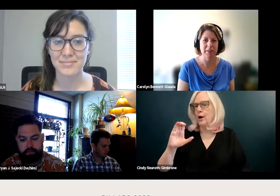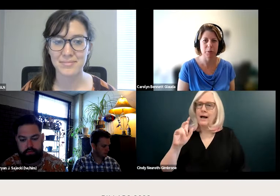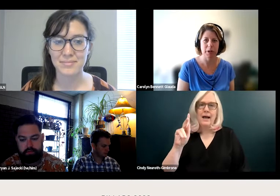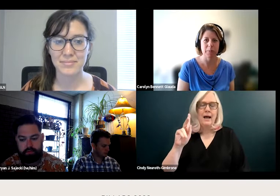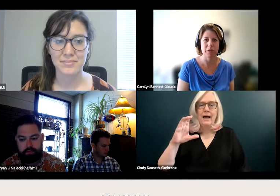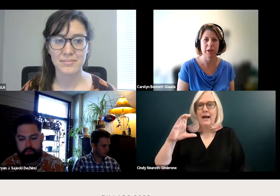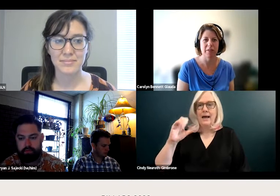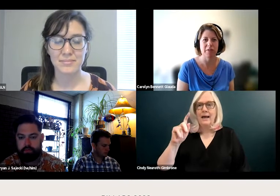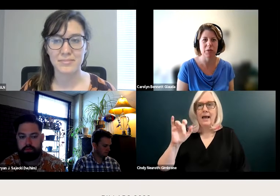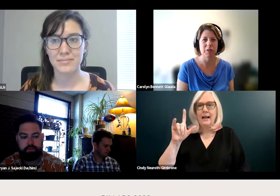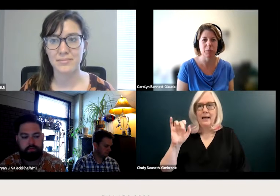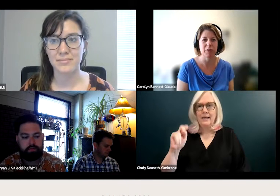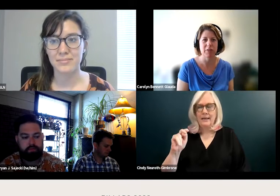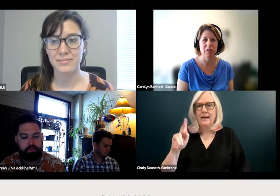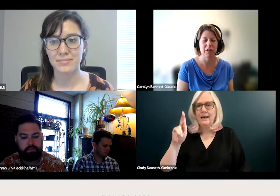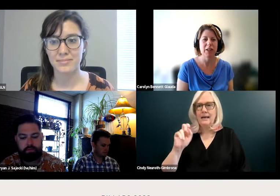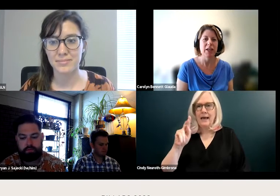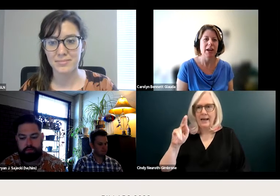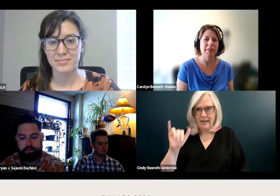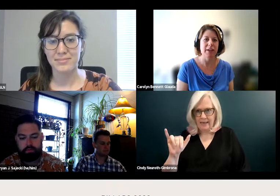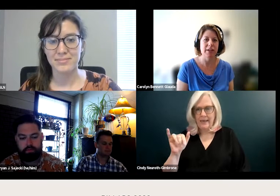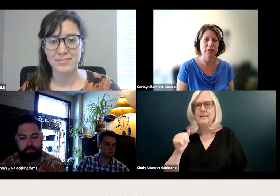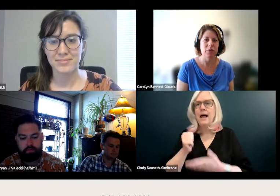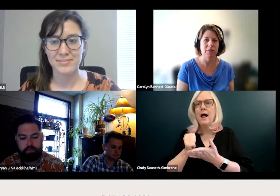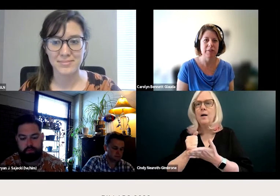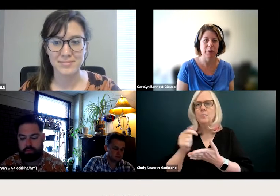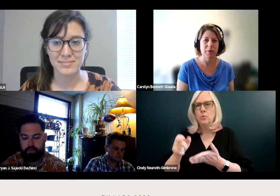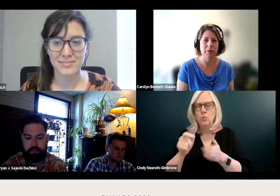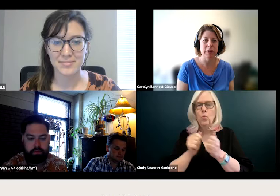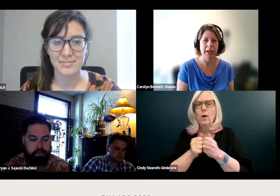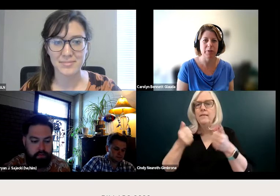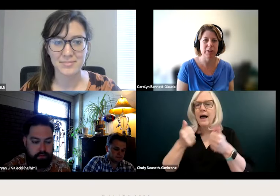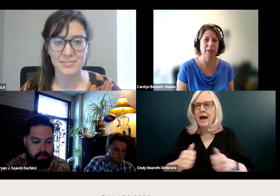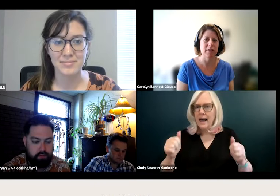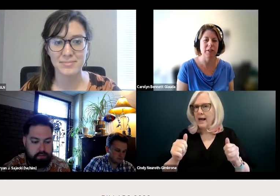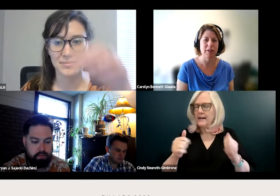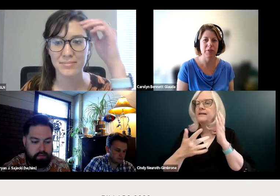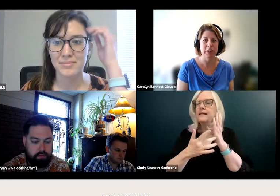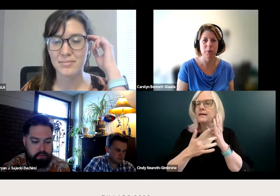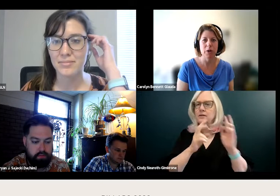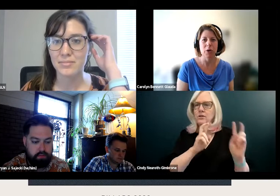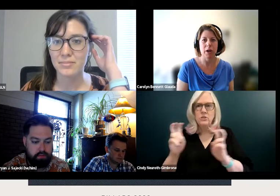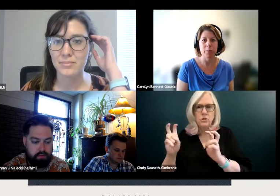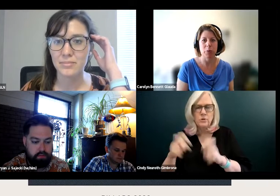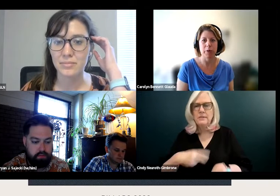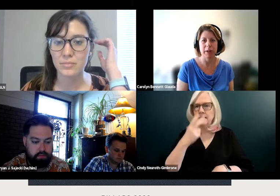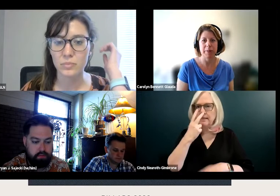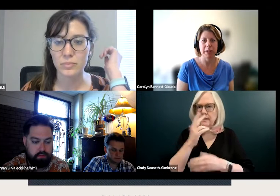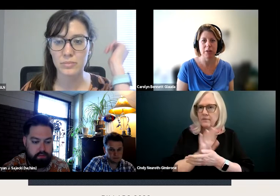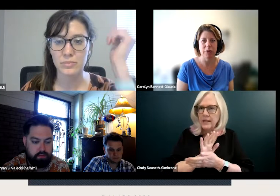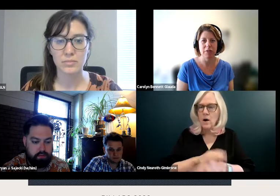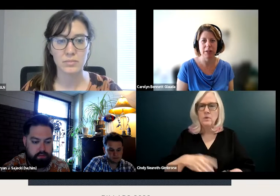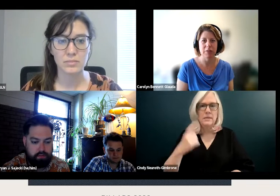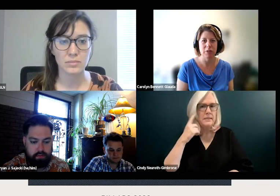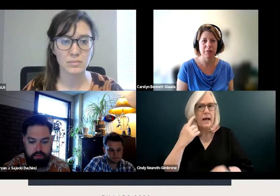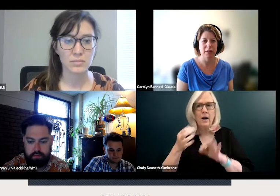any technical problems you have during this presentation. And that includes the sound, the captioning, seeing the video, or